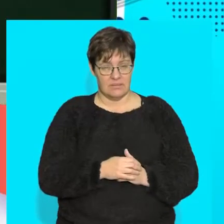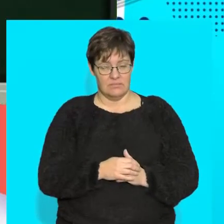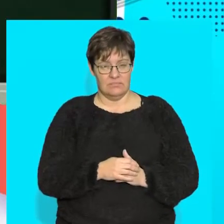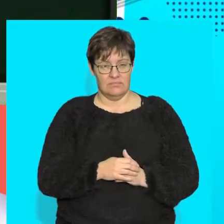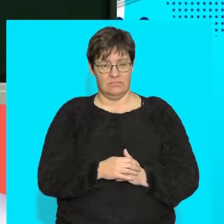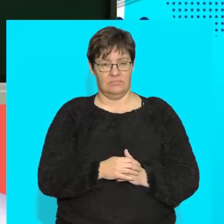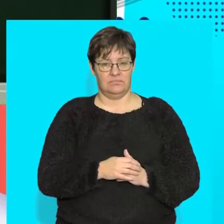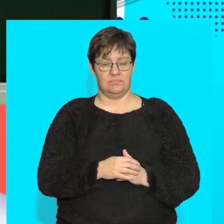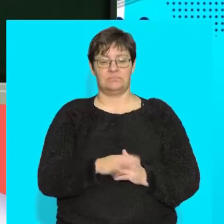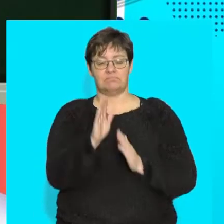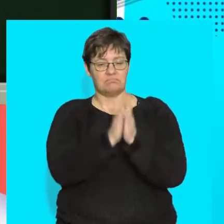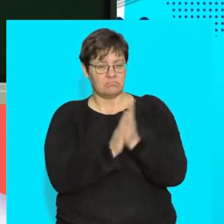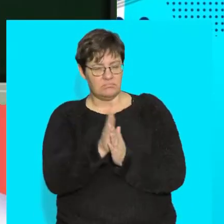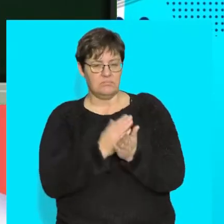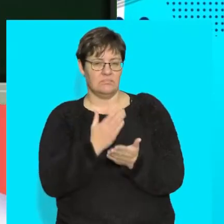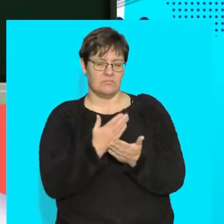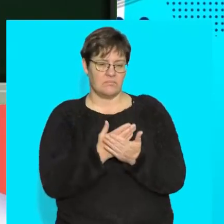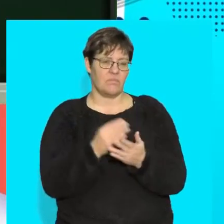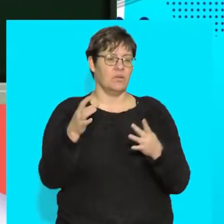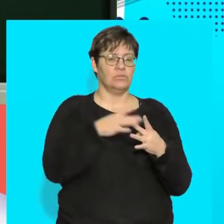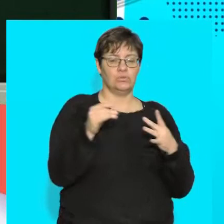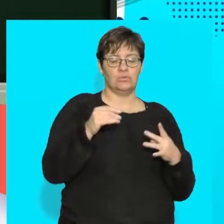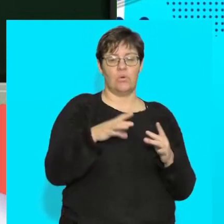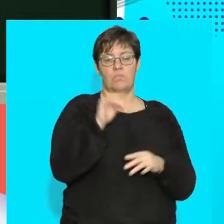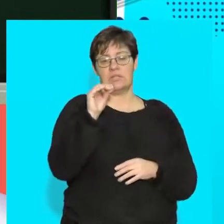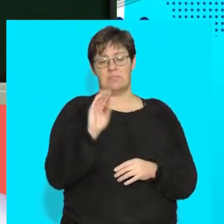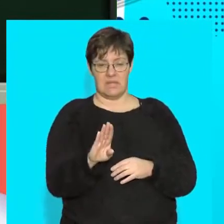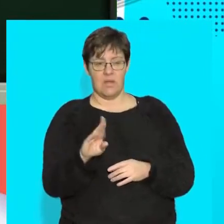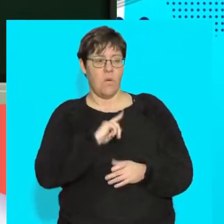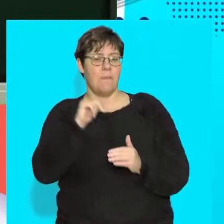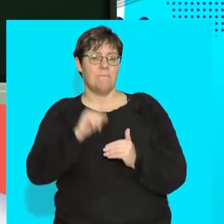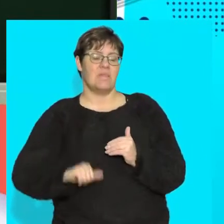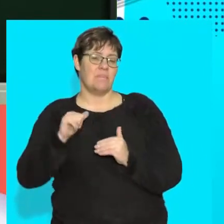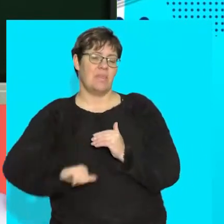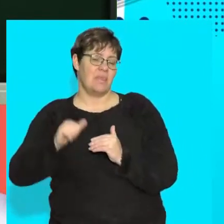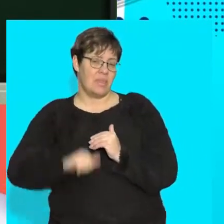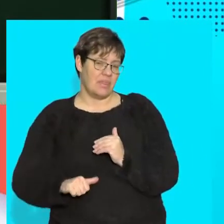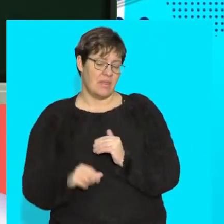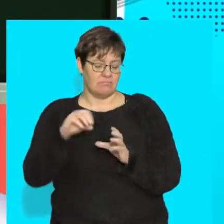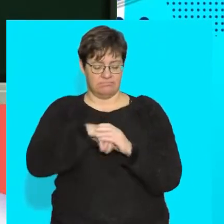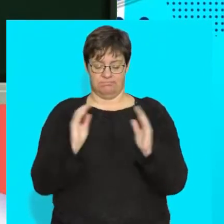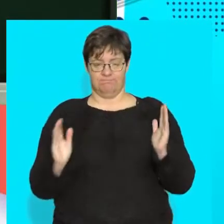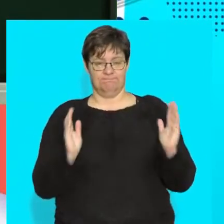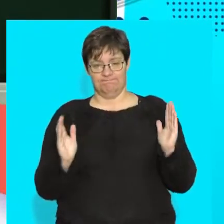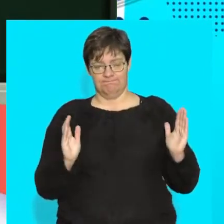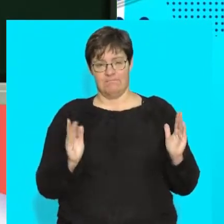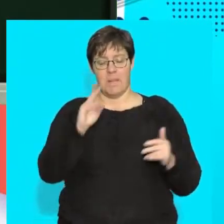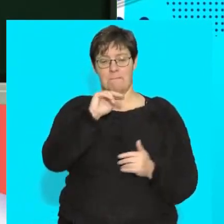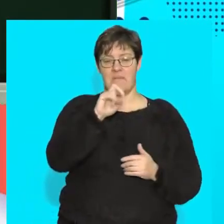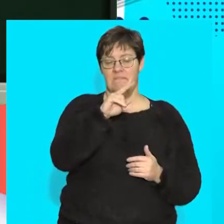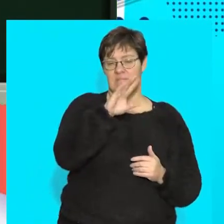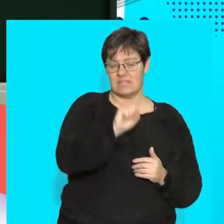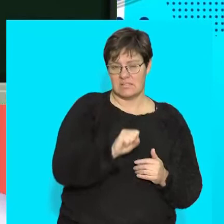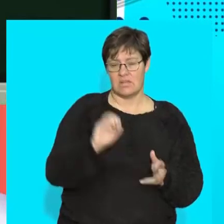even motivate that to say you're choosing option B because the monthly payment is within the range of Mavis,